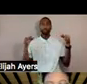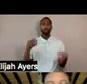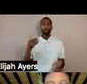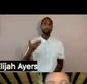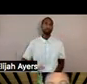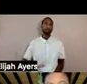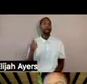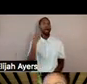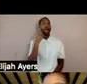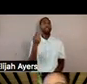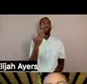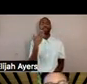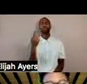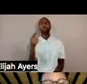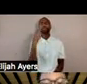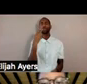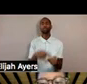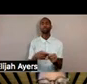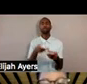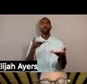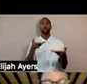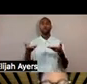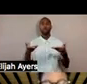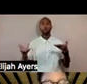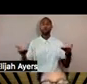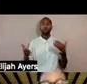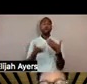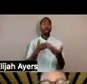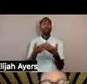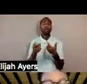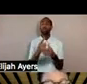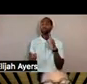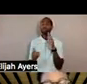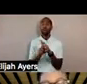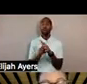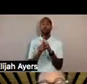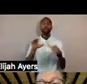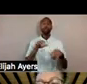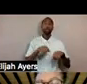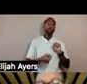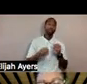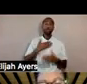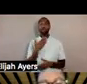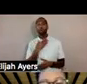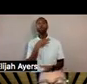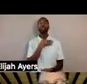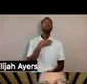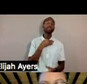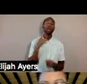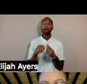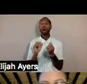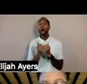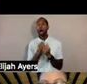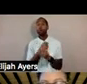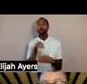I thank you all for joining, welcoming however it is that you're showing up, your grief, your joy, your curiosity about how we're entering